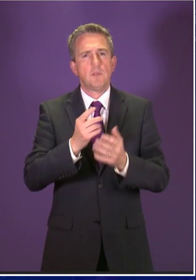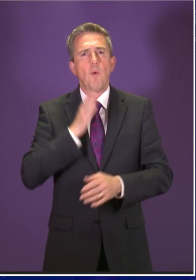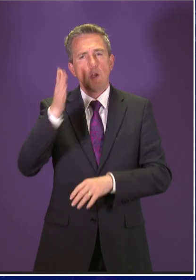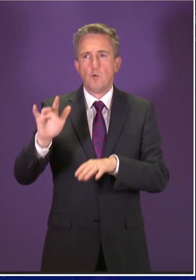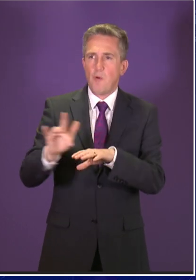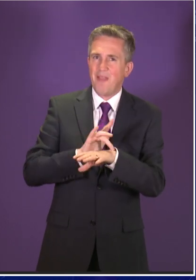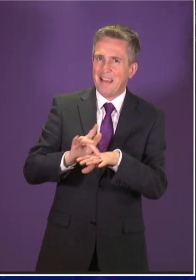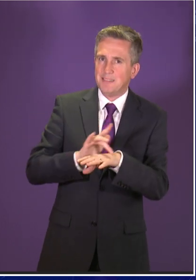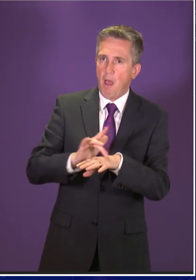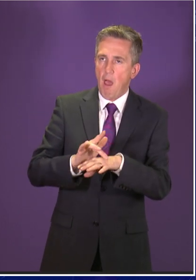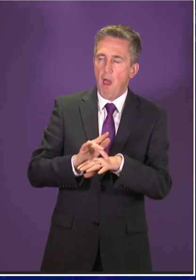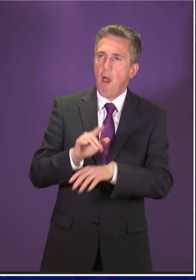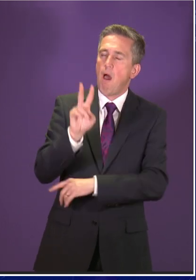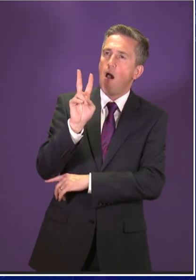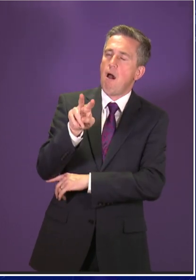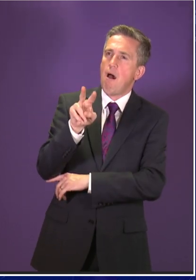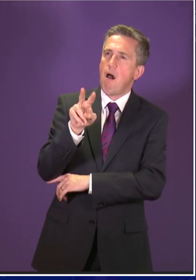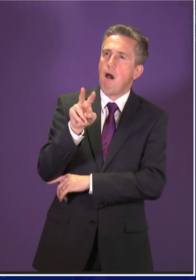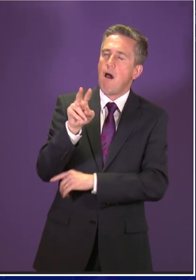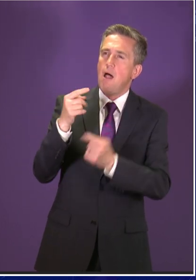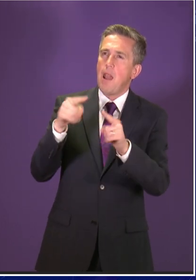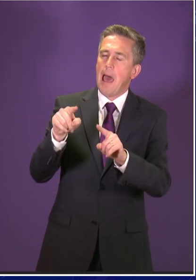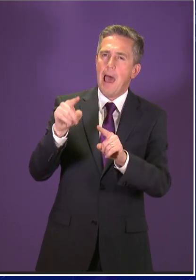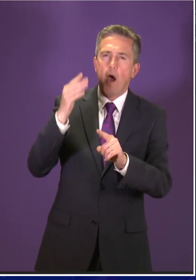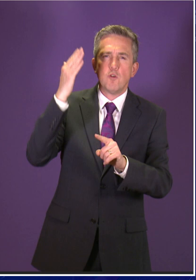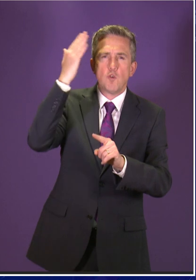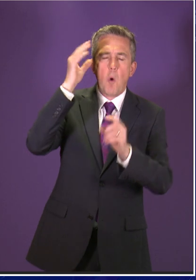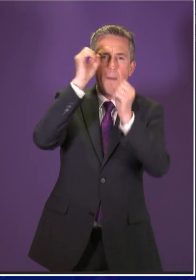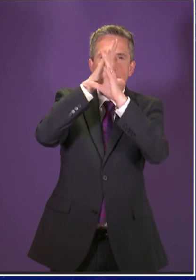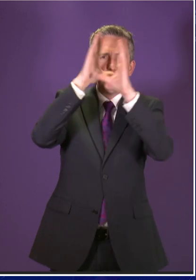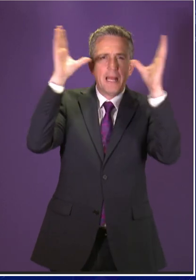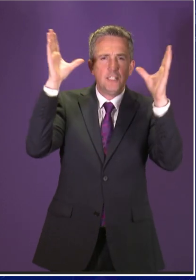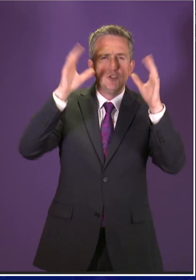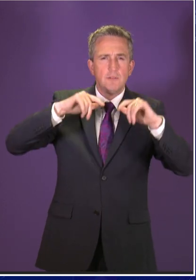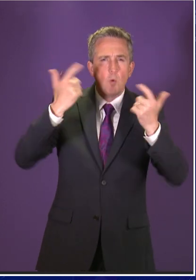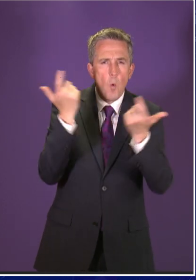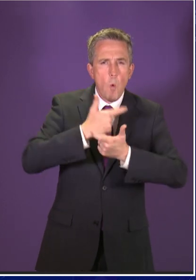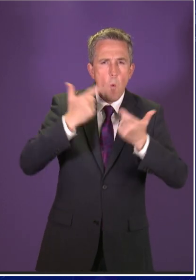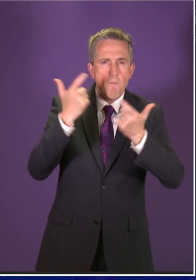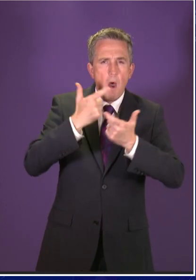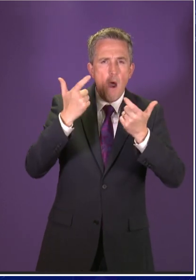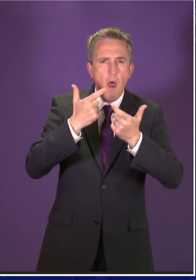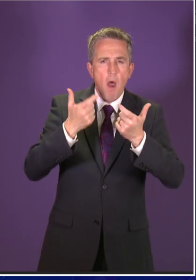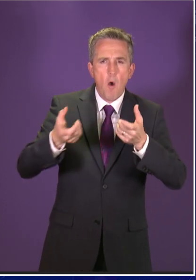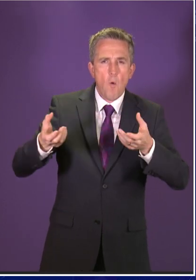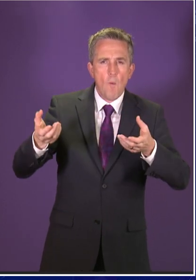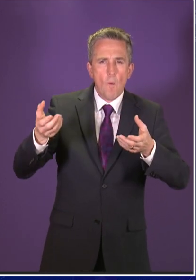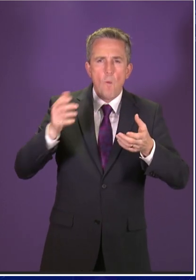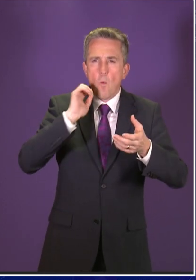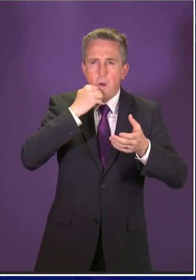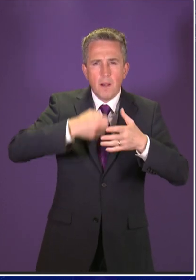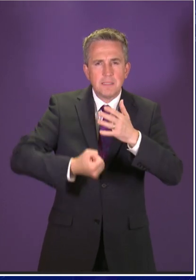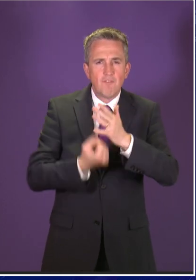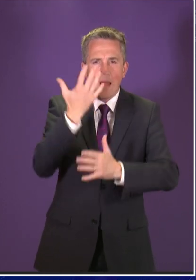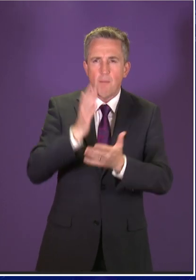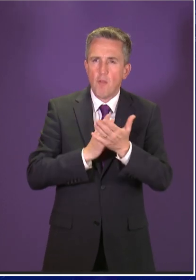goer's perception of the world, his or her imagination, expression, and sense of humour,will all be enriched by the plays that he